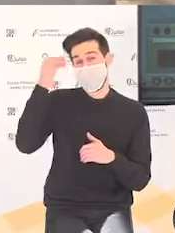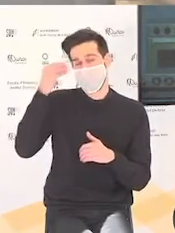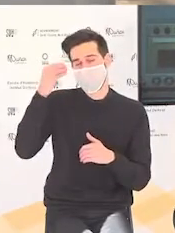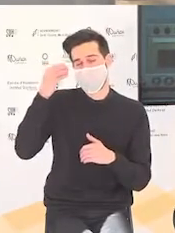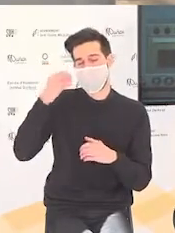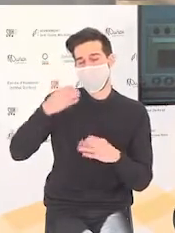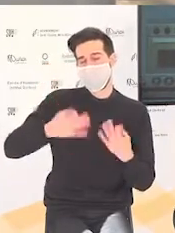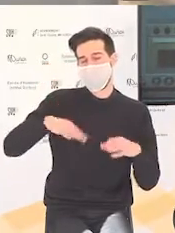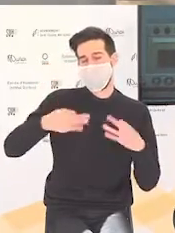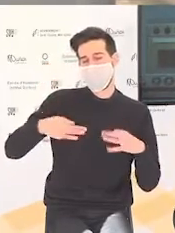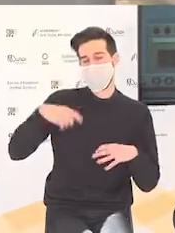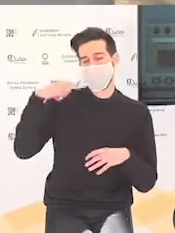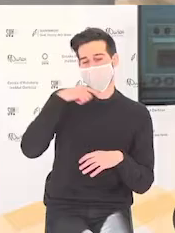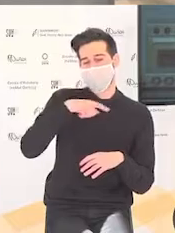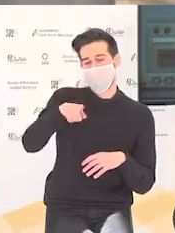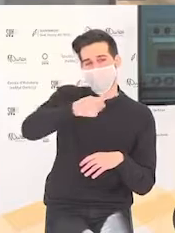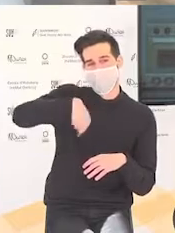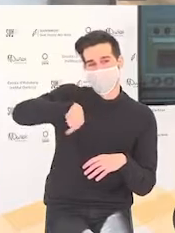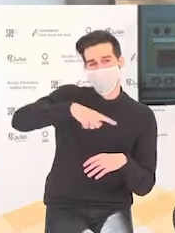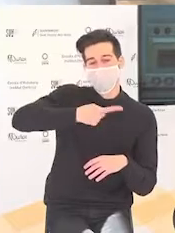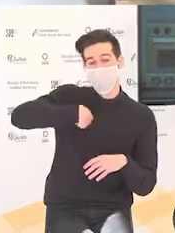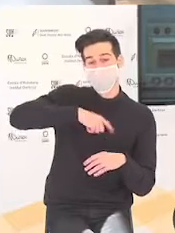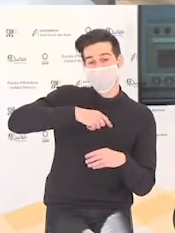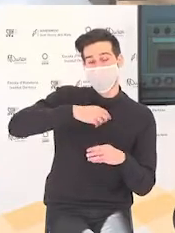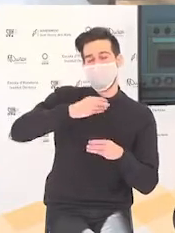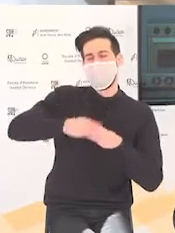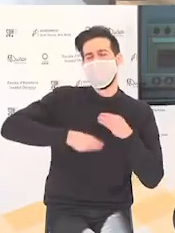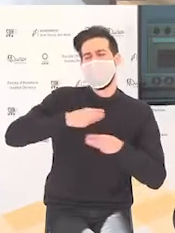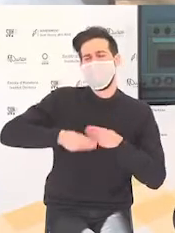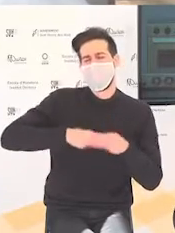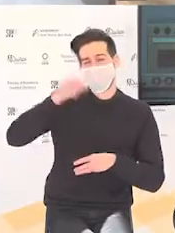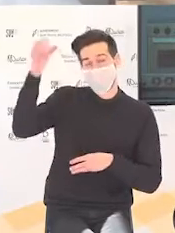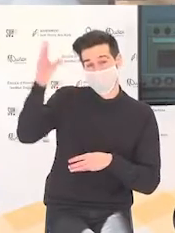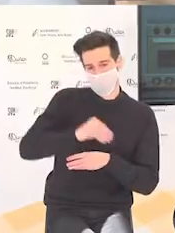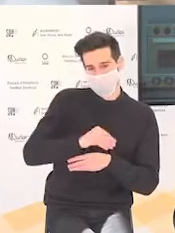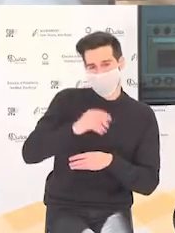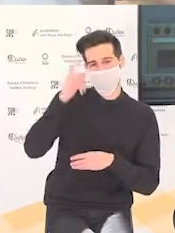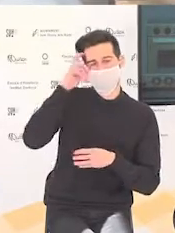pasteleros hacemos todo todos los días y esto no es posible.